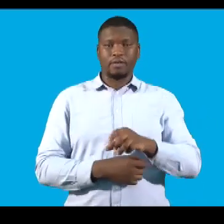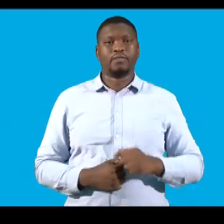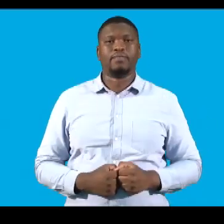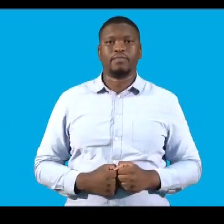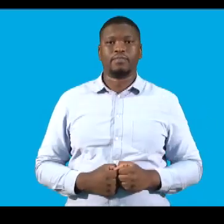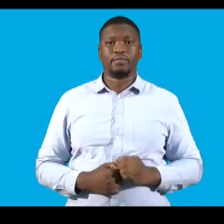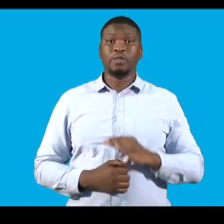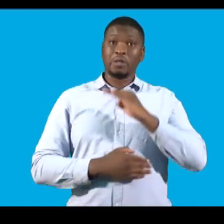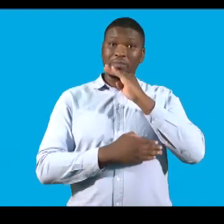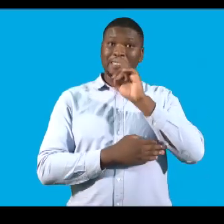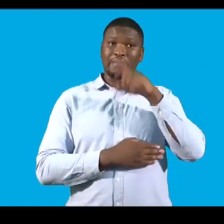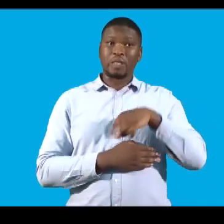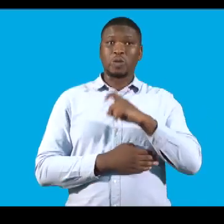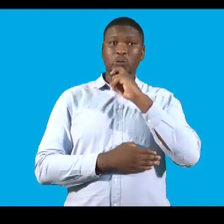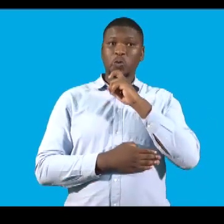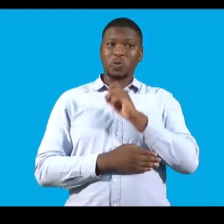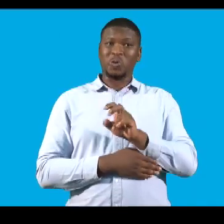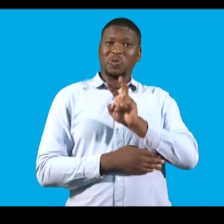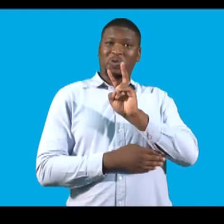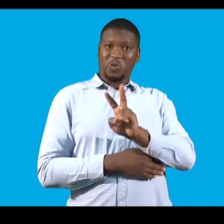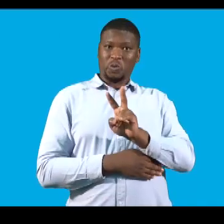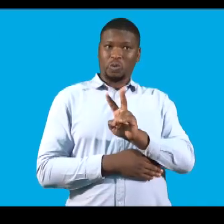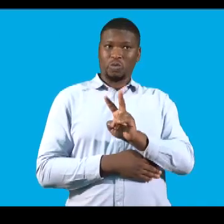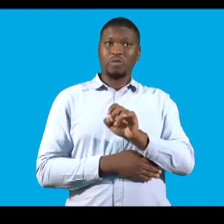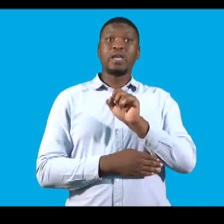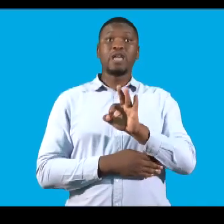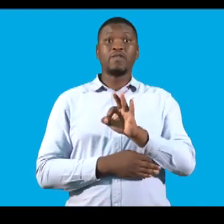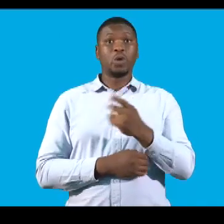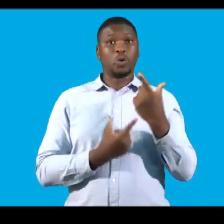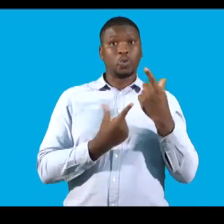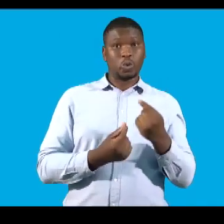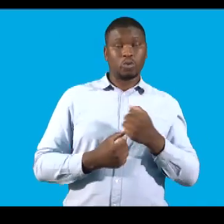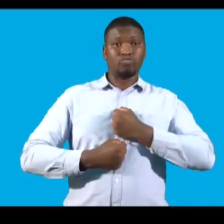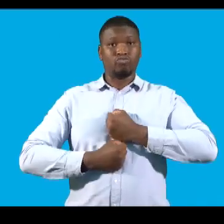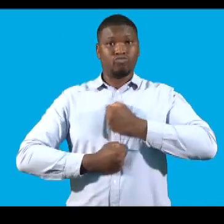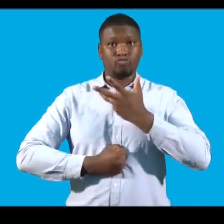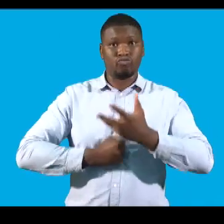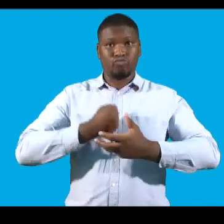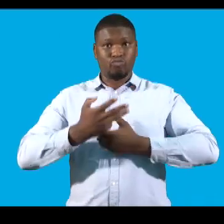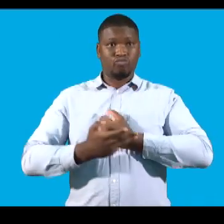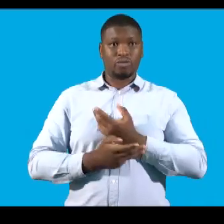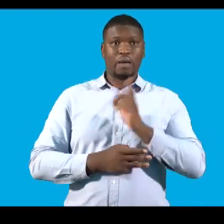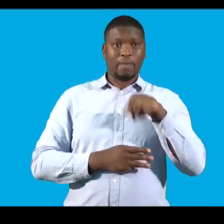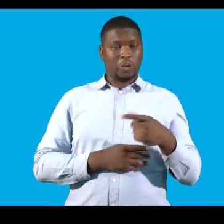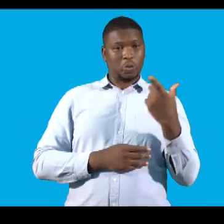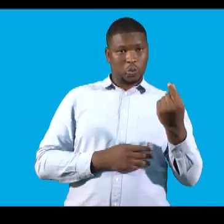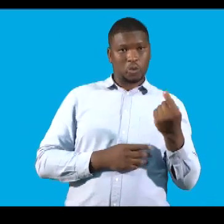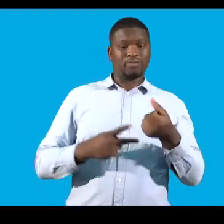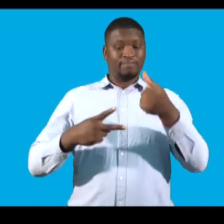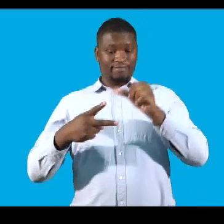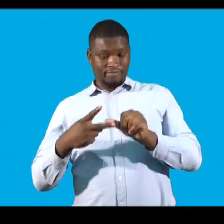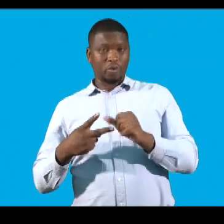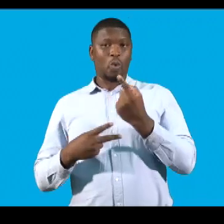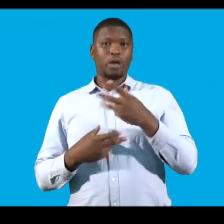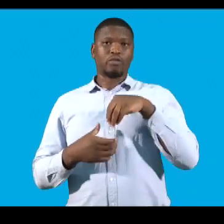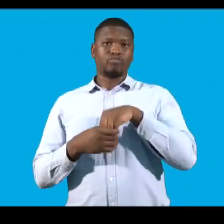So, you must do 2 seen poems. That means if you do the poetry essay, you have to do 1 of the contextual